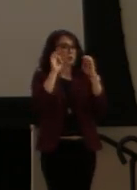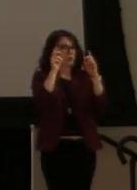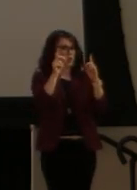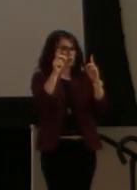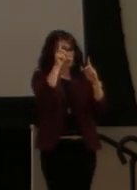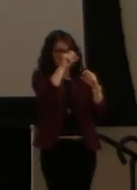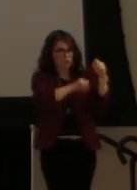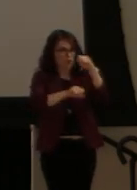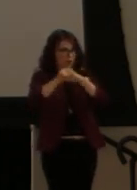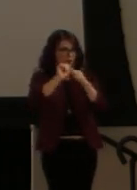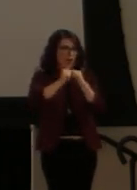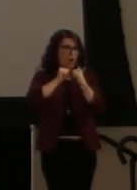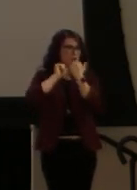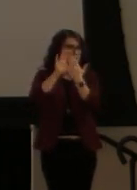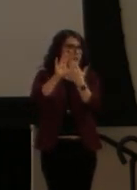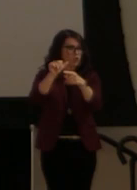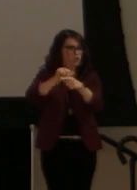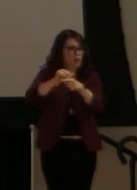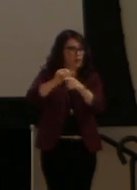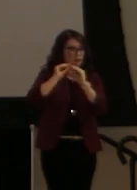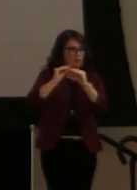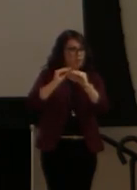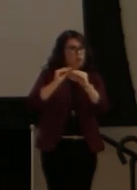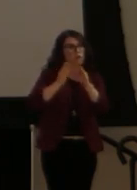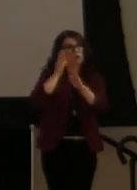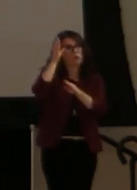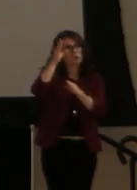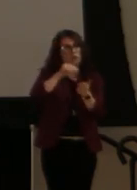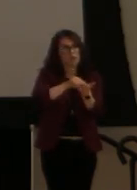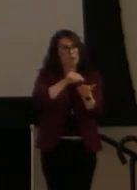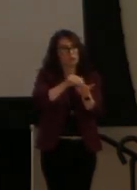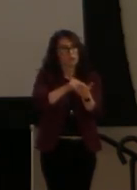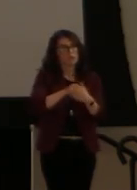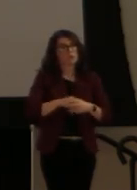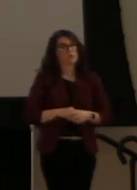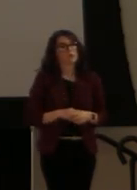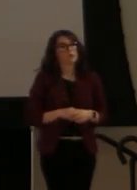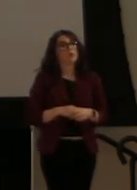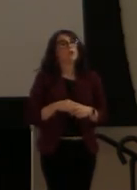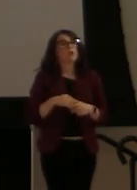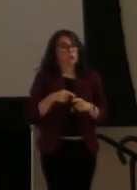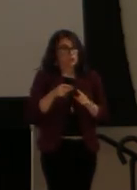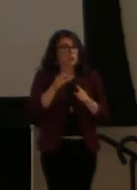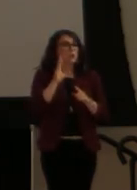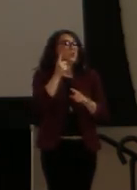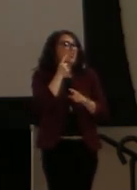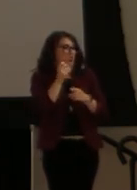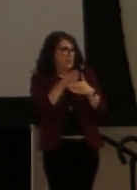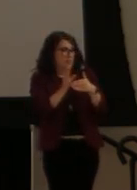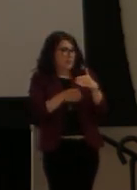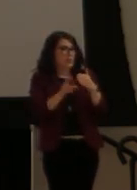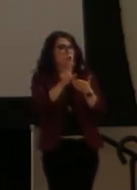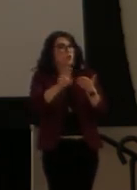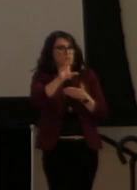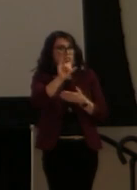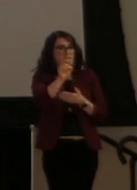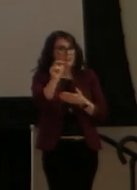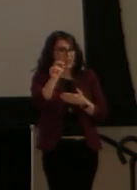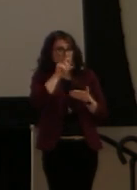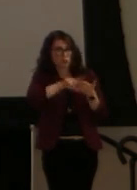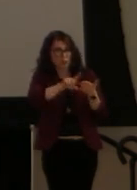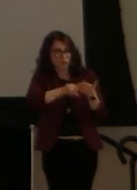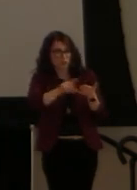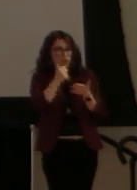to train future physicians. We'll talk about the study that we just completed at University of Cincinnati to